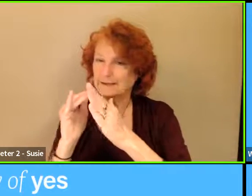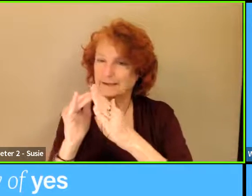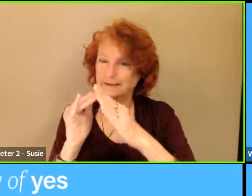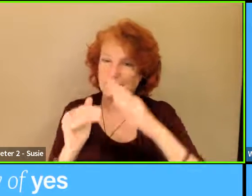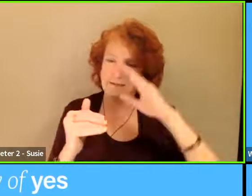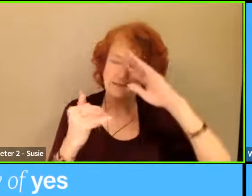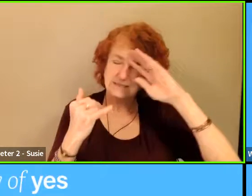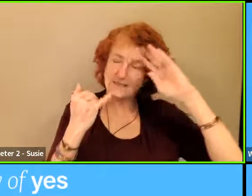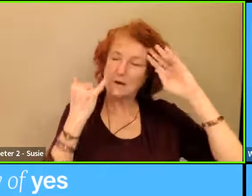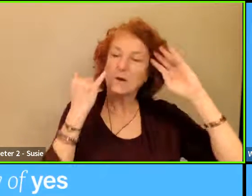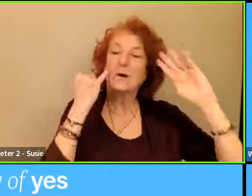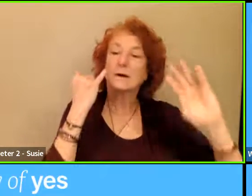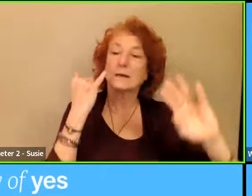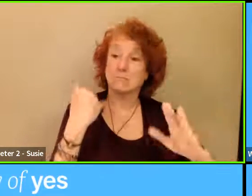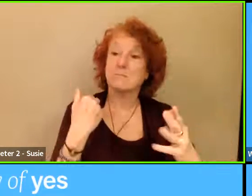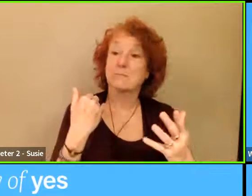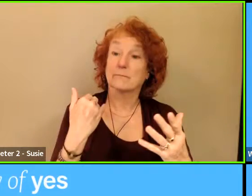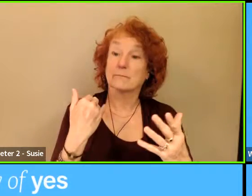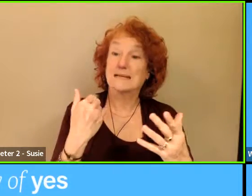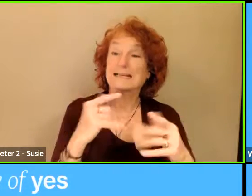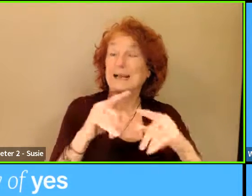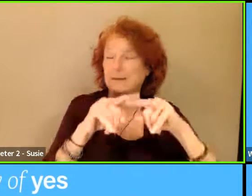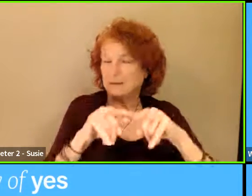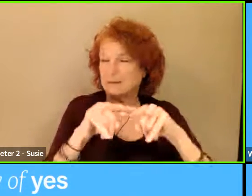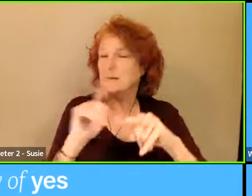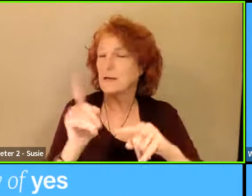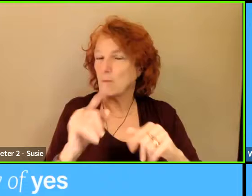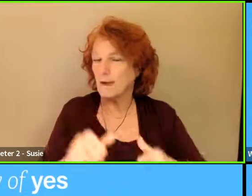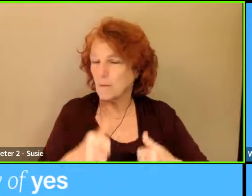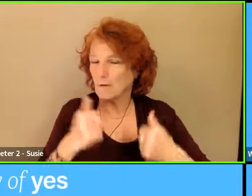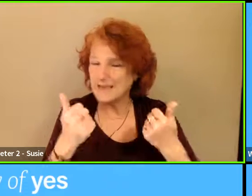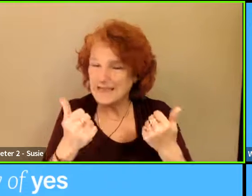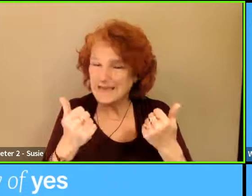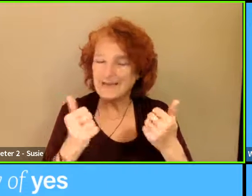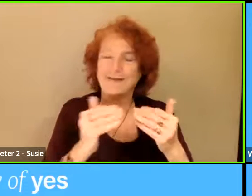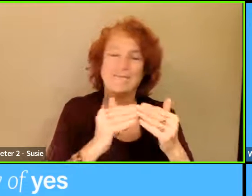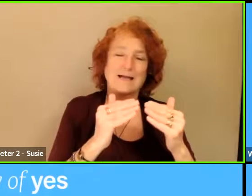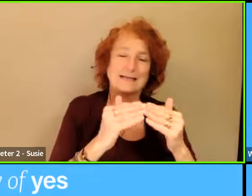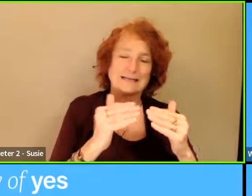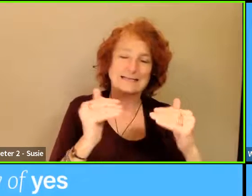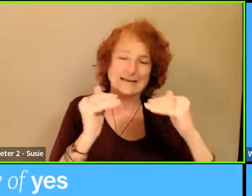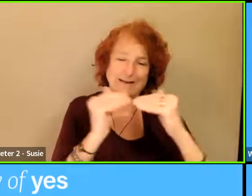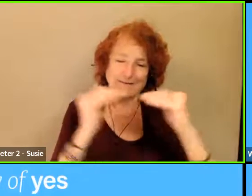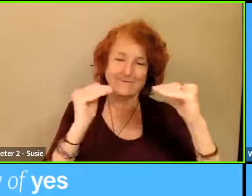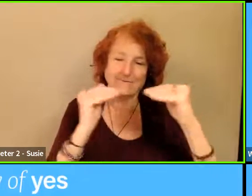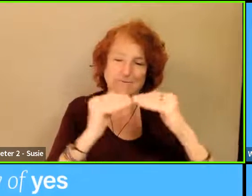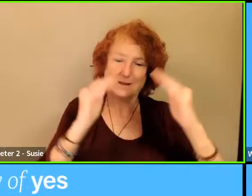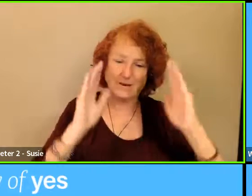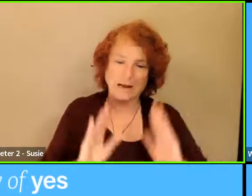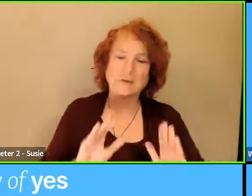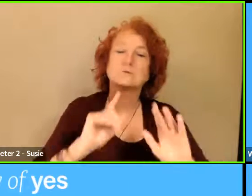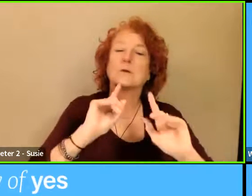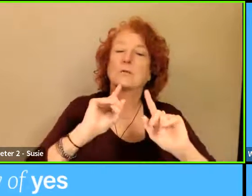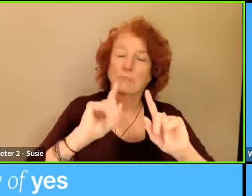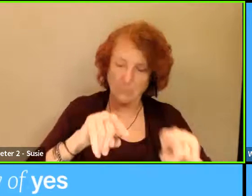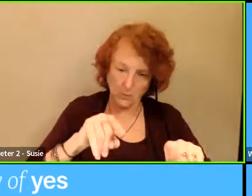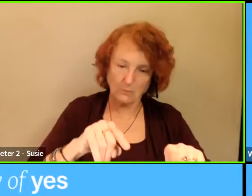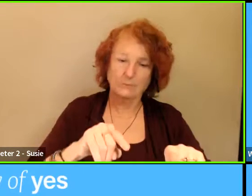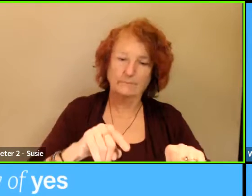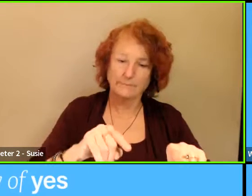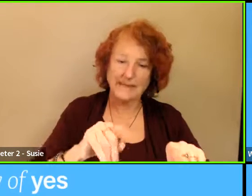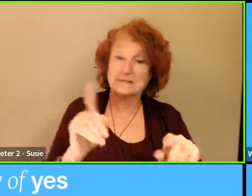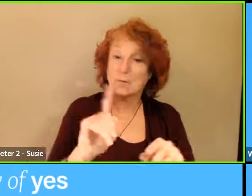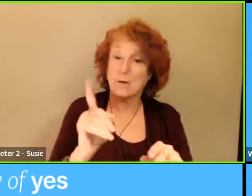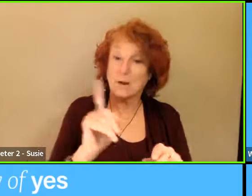this is all outlined in Where We Live, the city's fair housing report from a couple years ago, out of which these